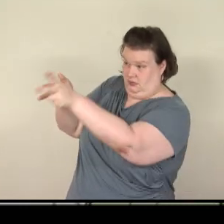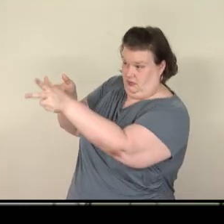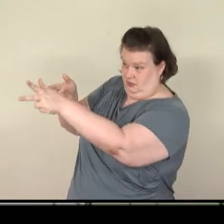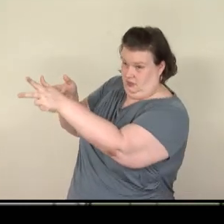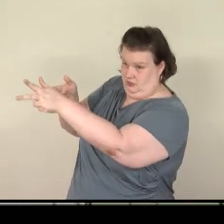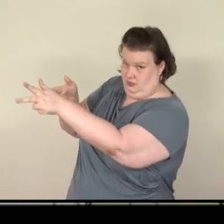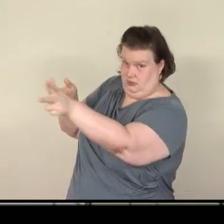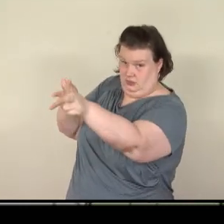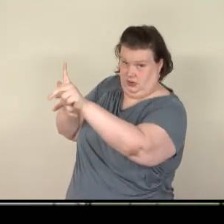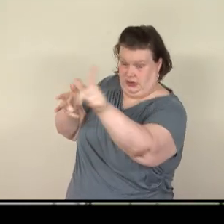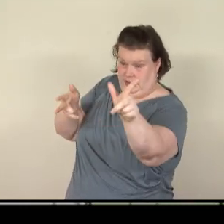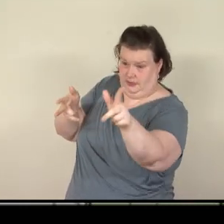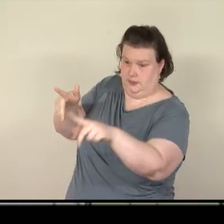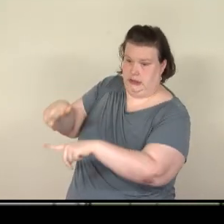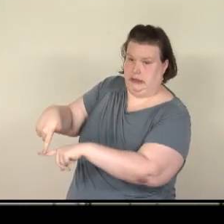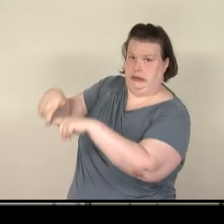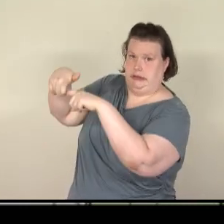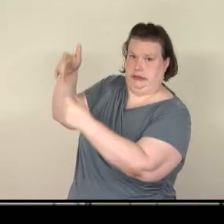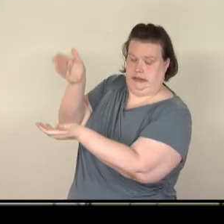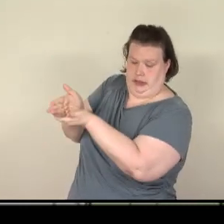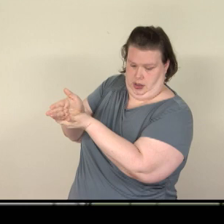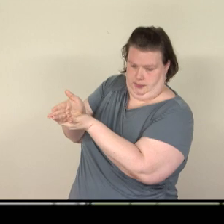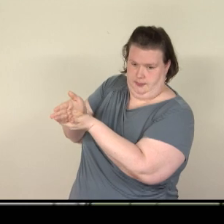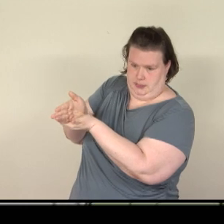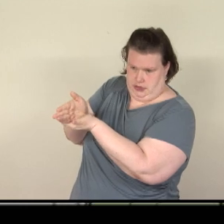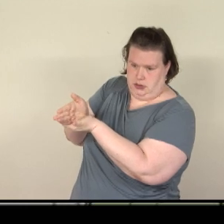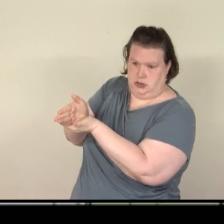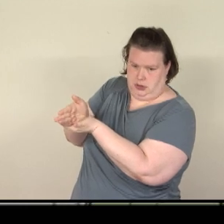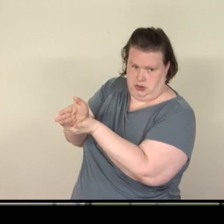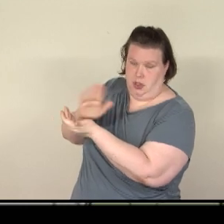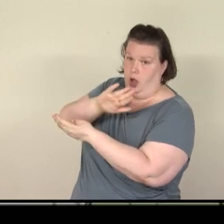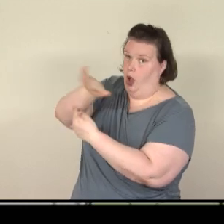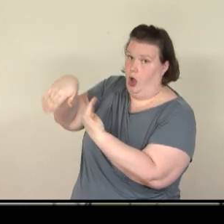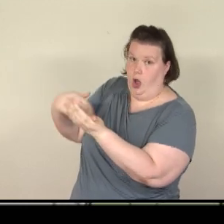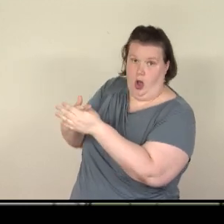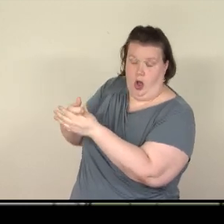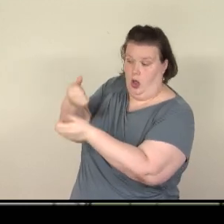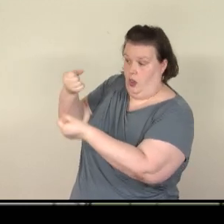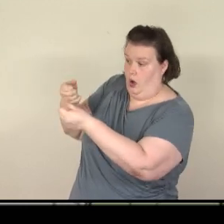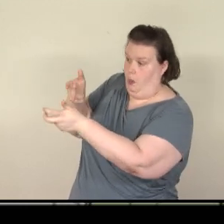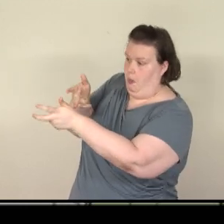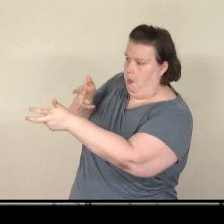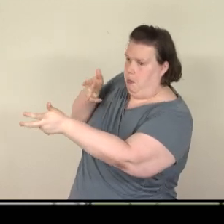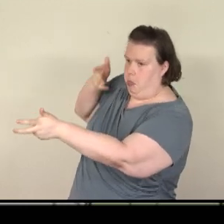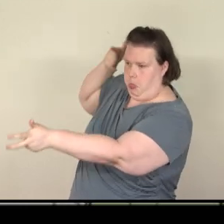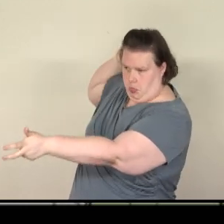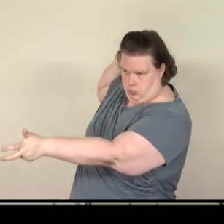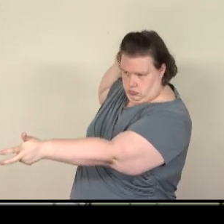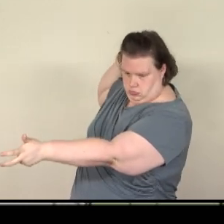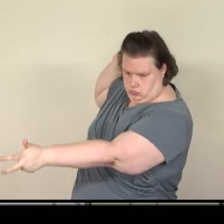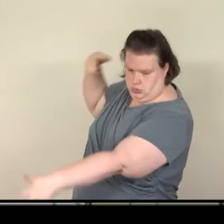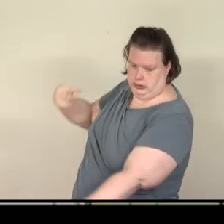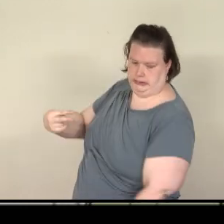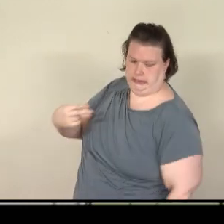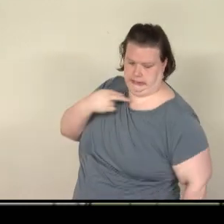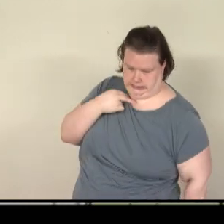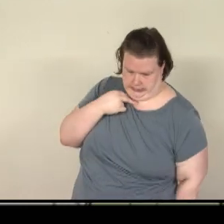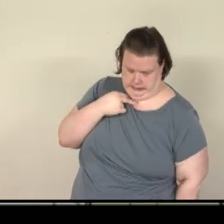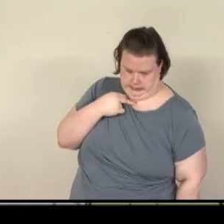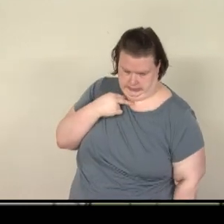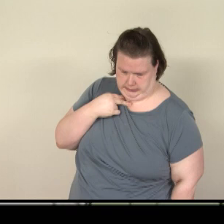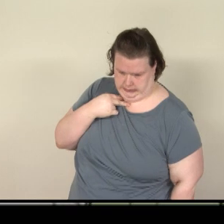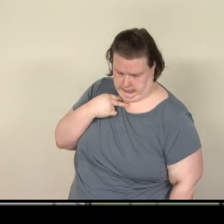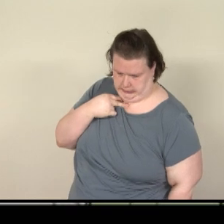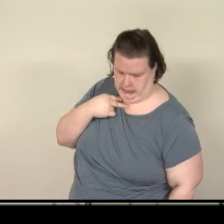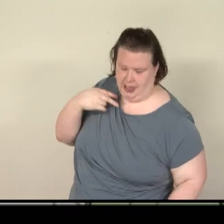left and stops, and it causes all the cars to get backed up, and then a line forms down